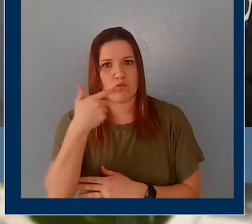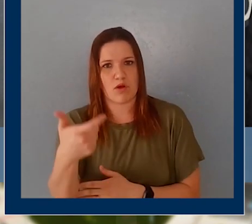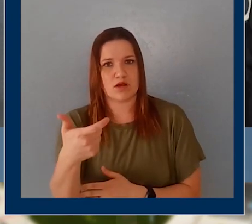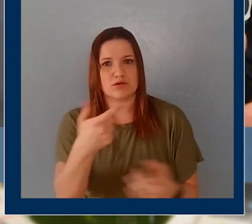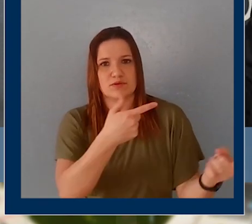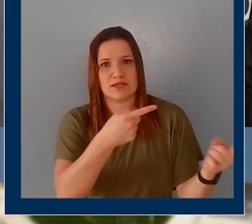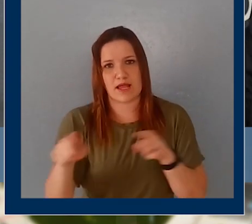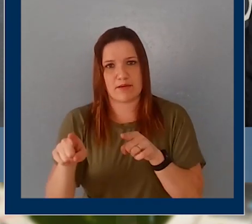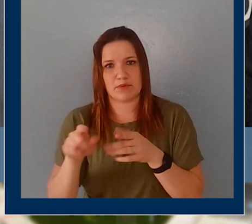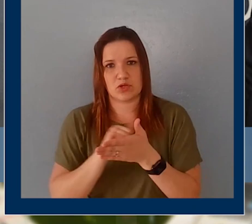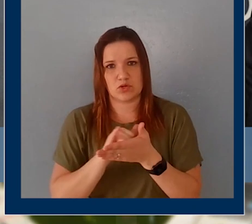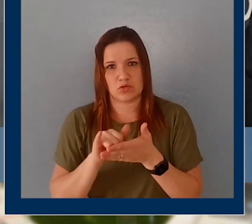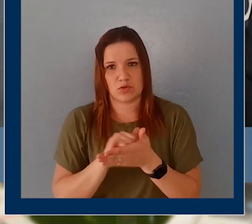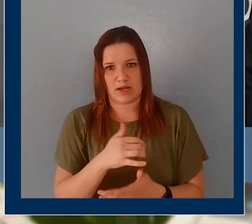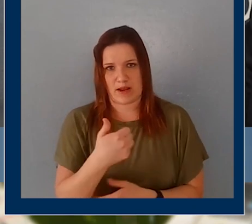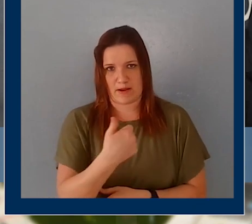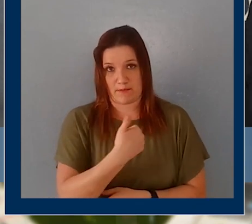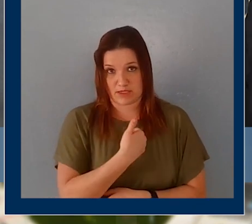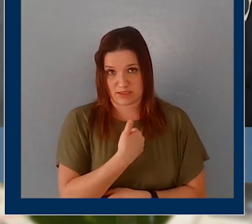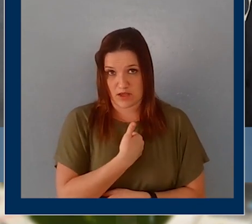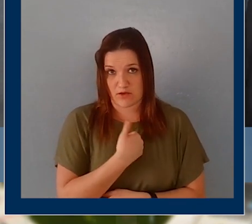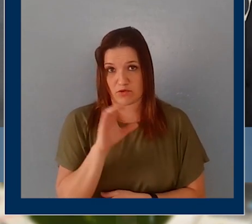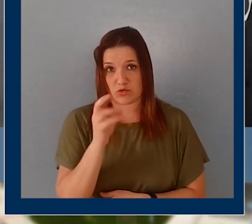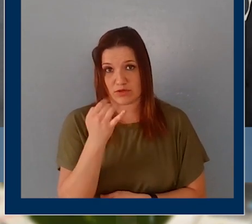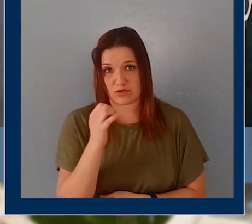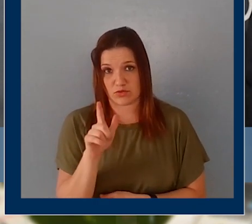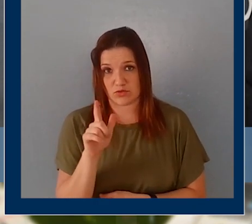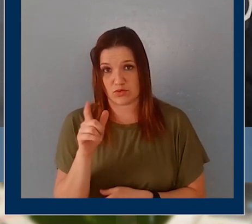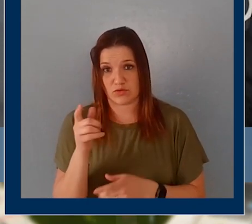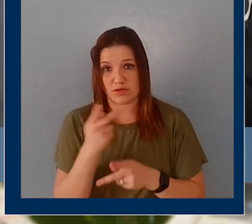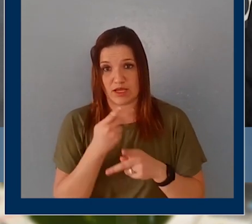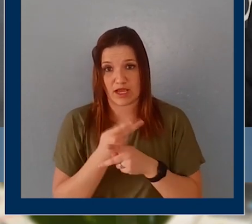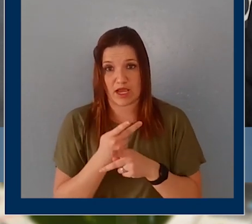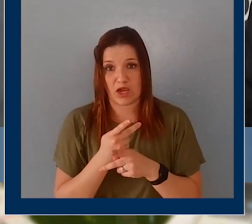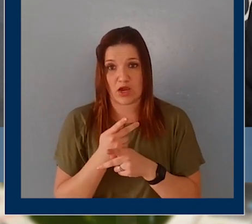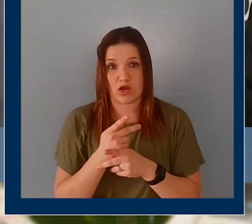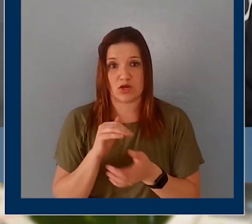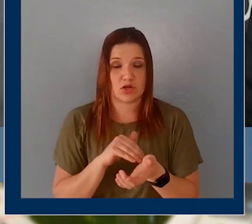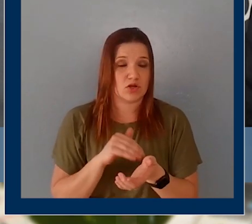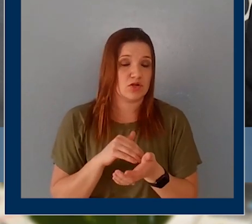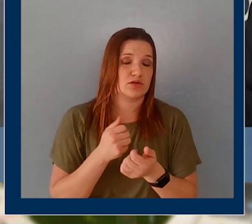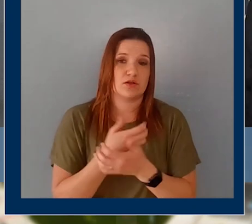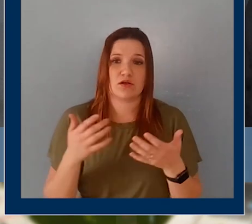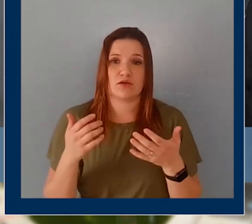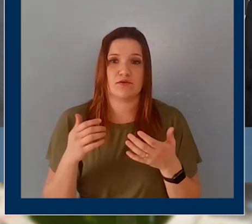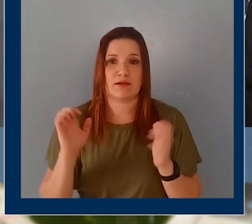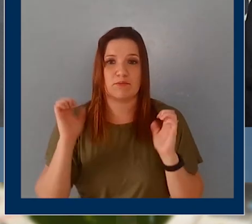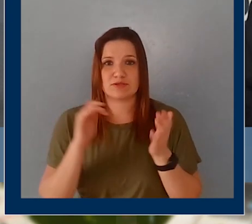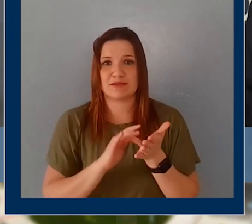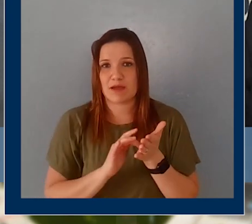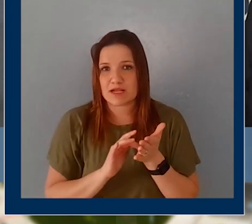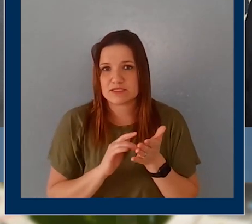policy and a decision algorithm, decision tree, using information from the University of Pennsylvania